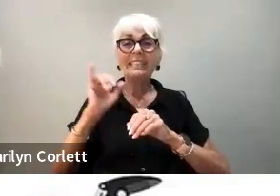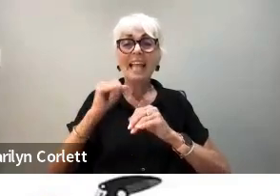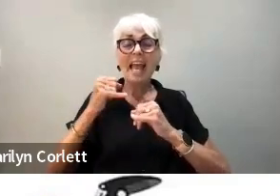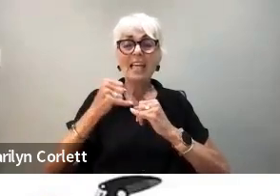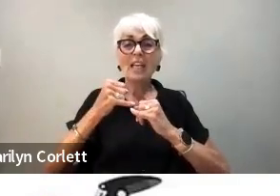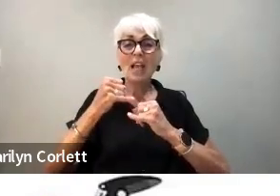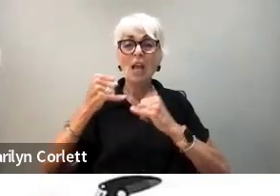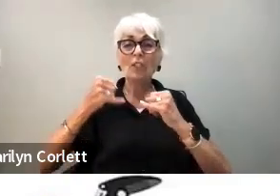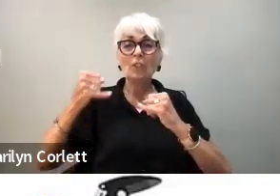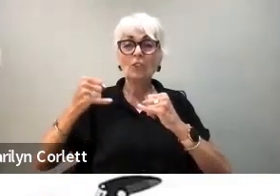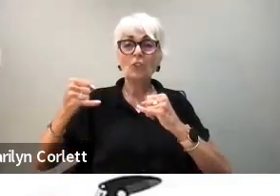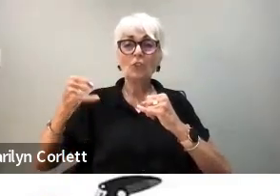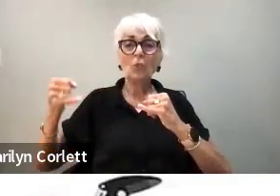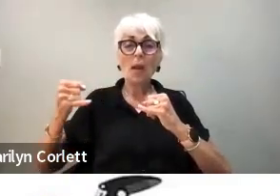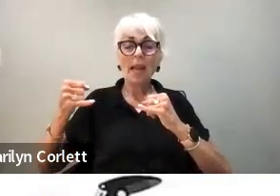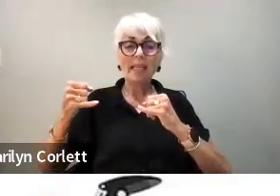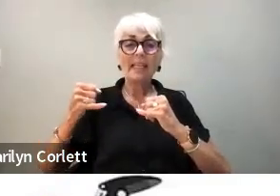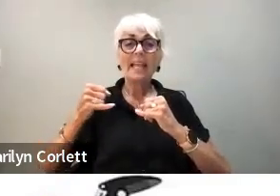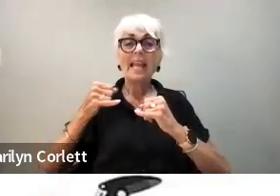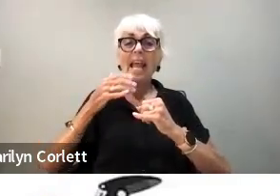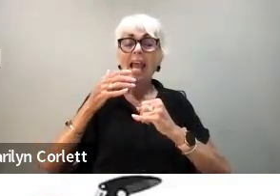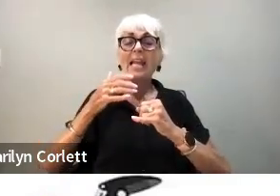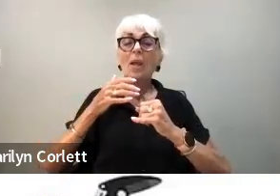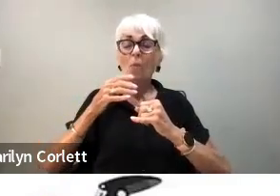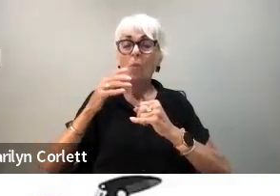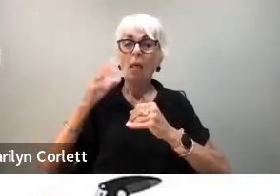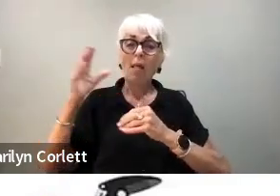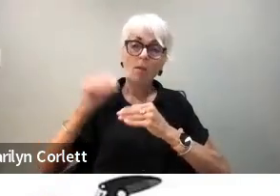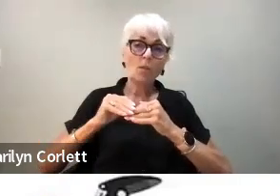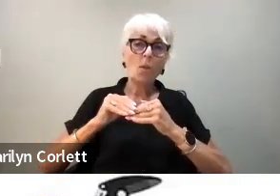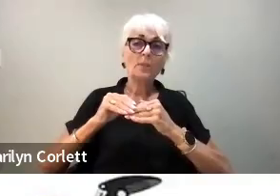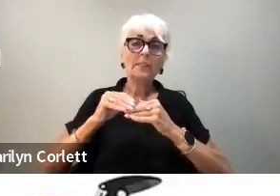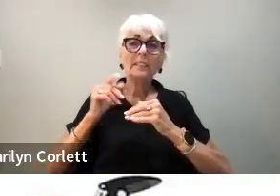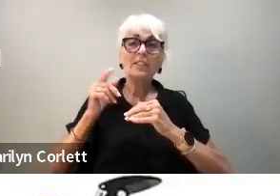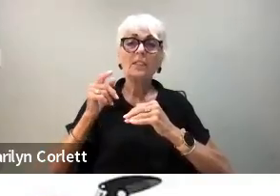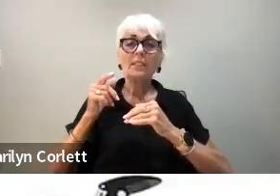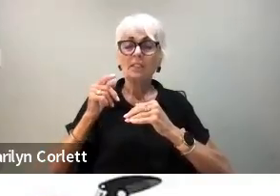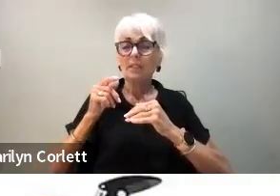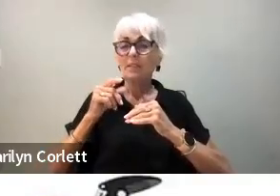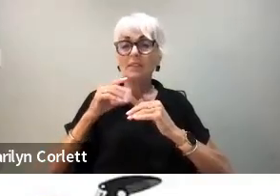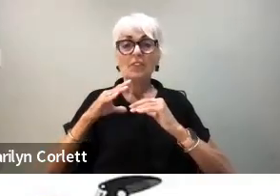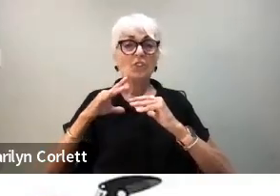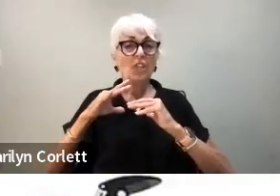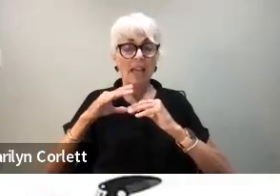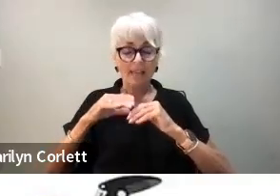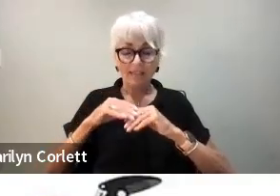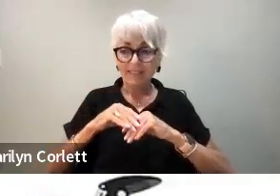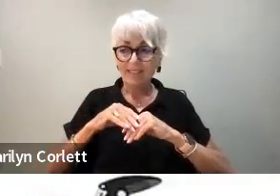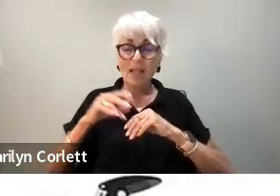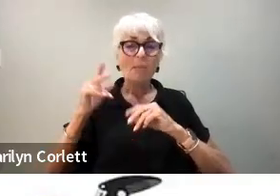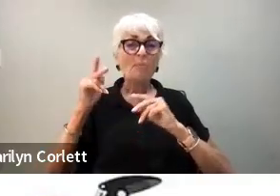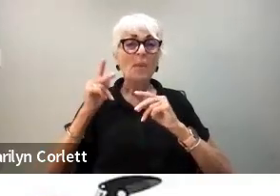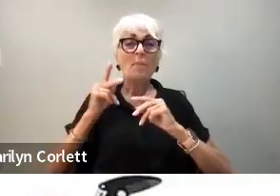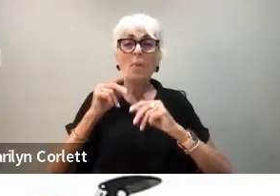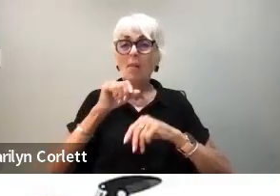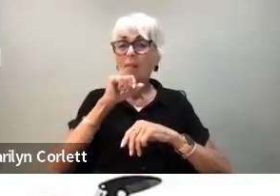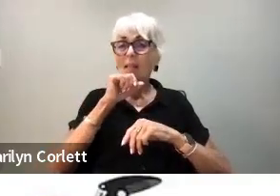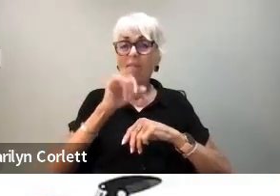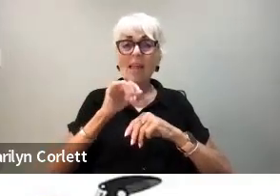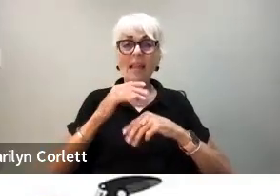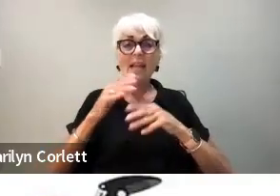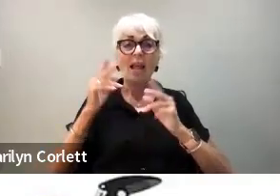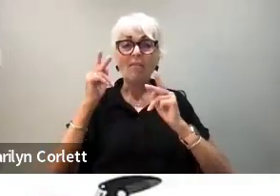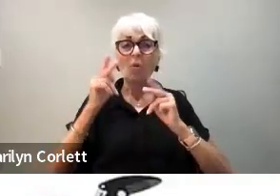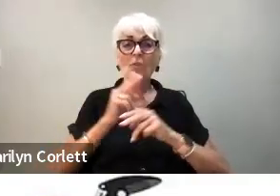close the pruner shut. So people absolutely love that. A lot of folks use that